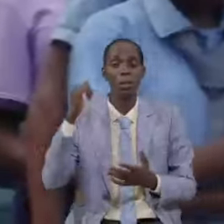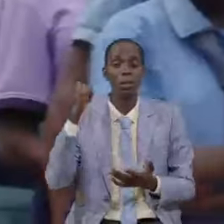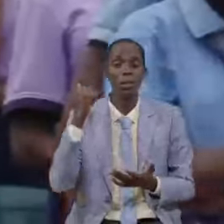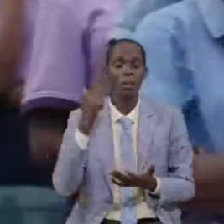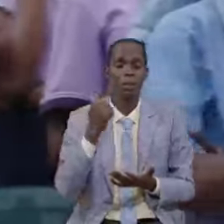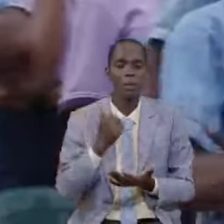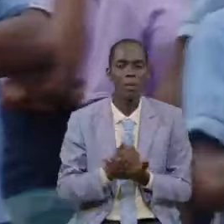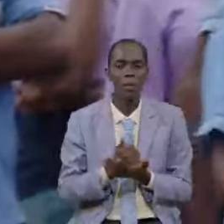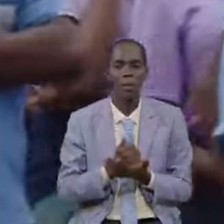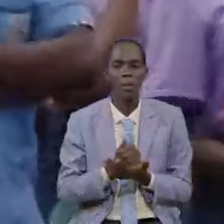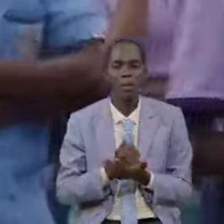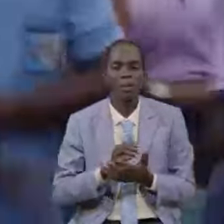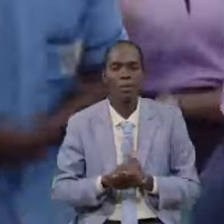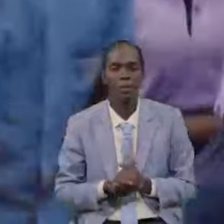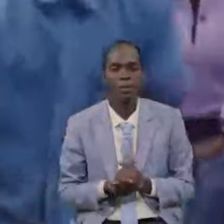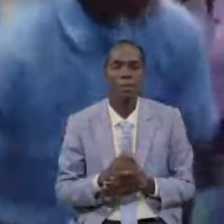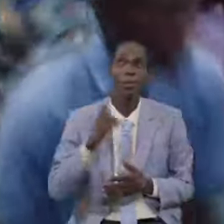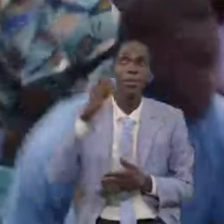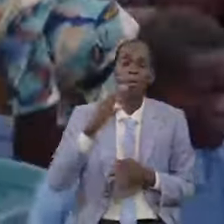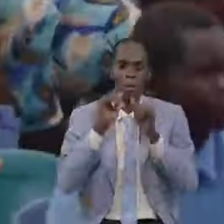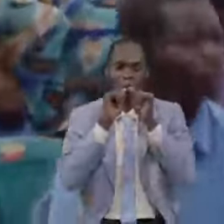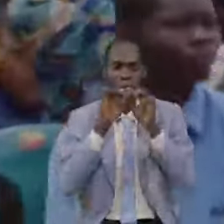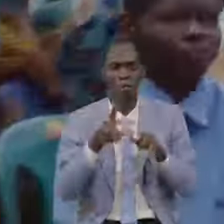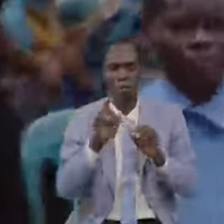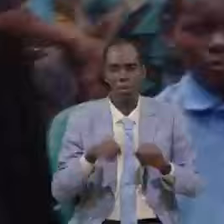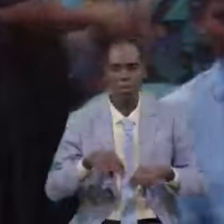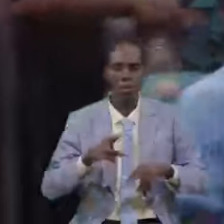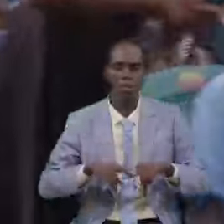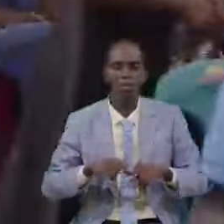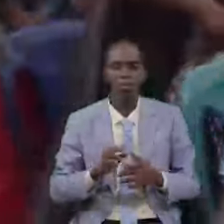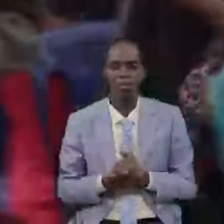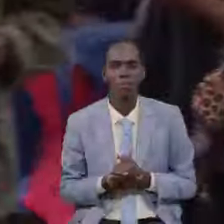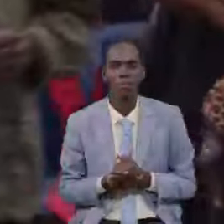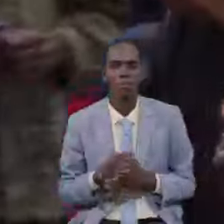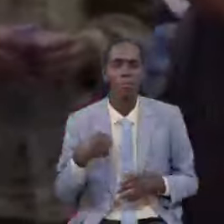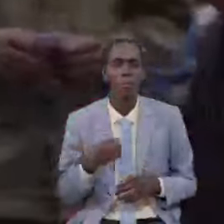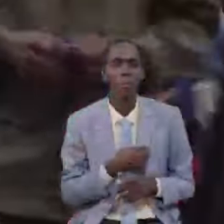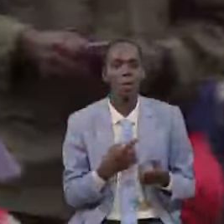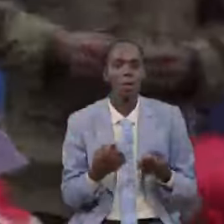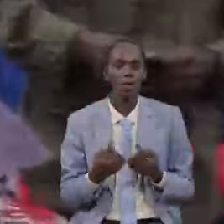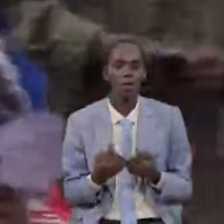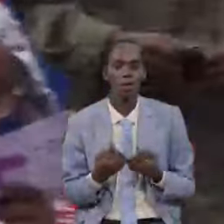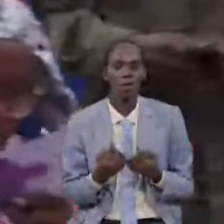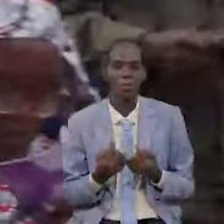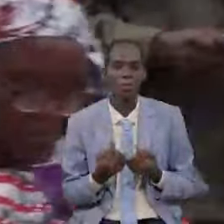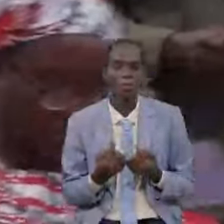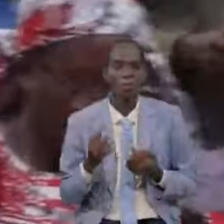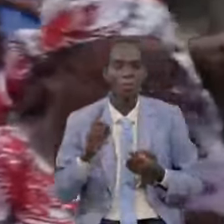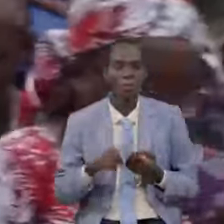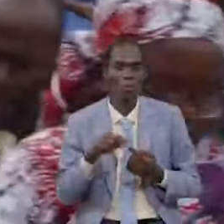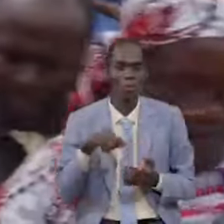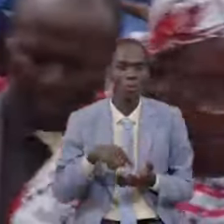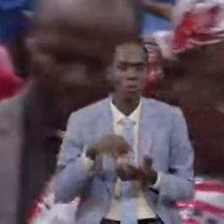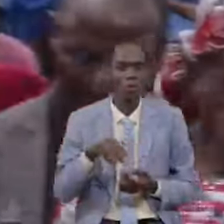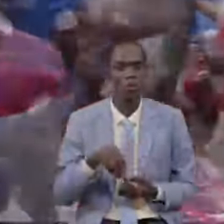God bless you. You can sit down. We come to this special location